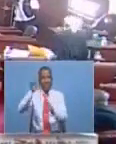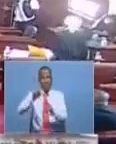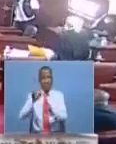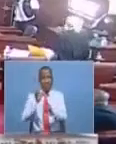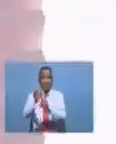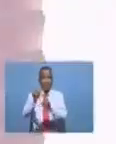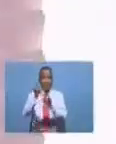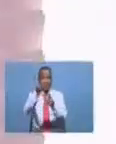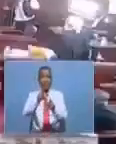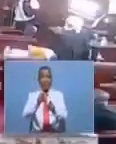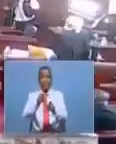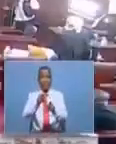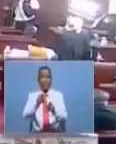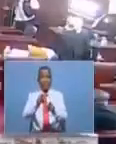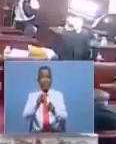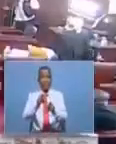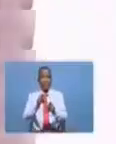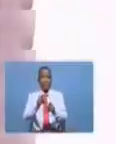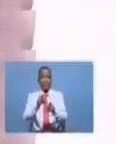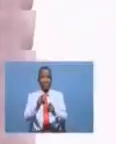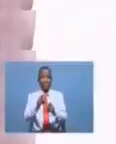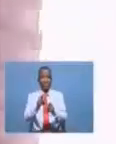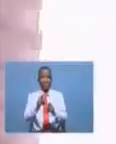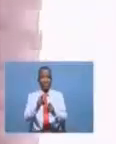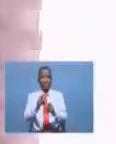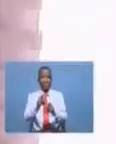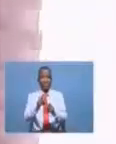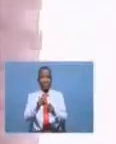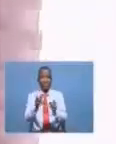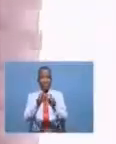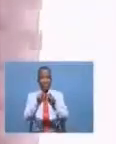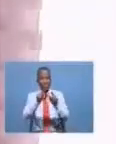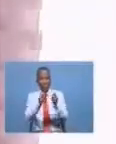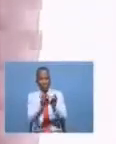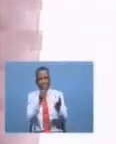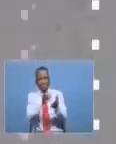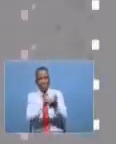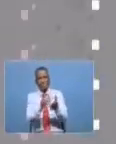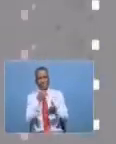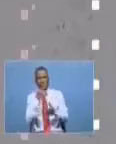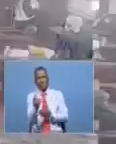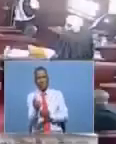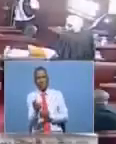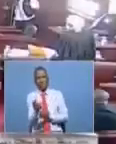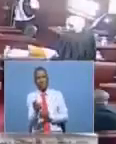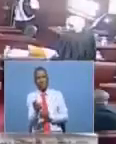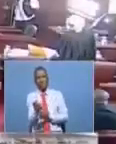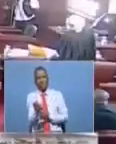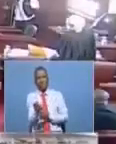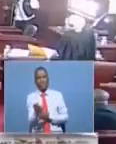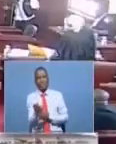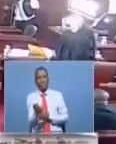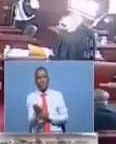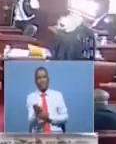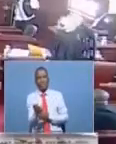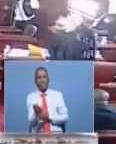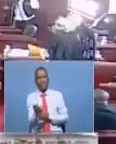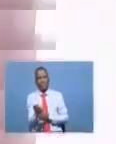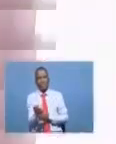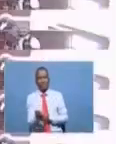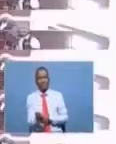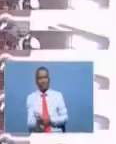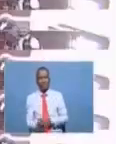be called by all means. The party who wants that witness to support him says, I'm not calling that